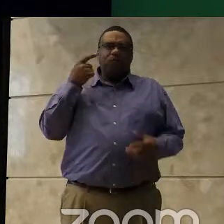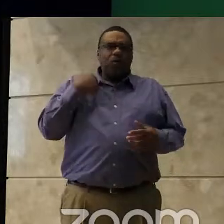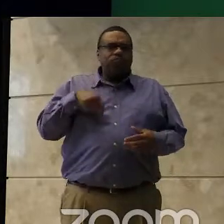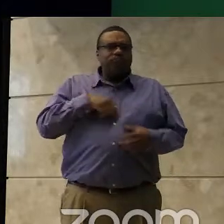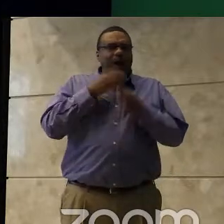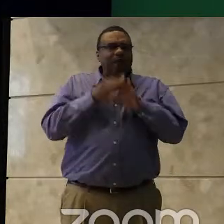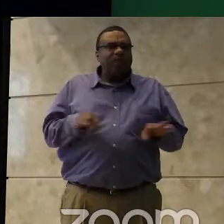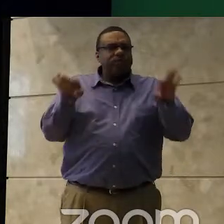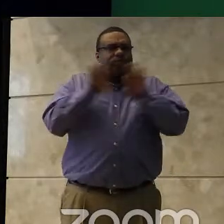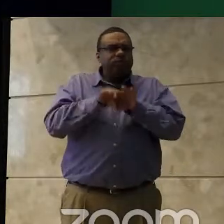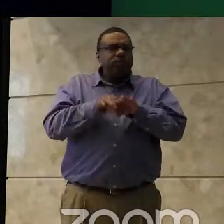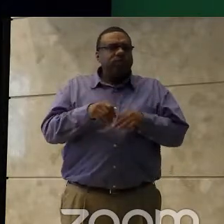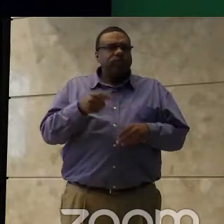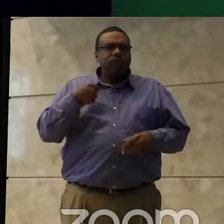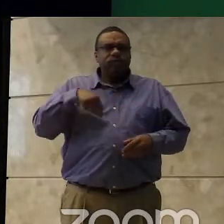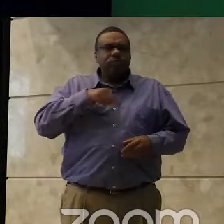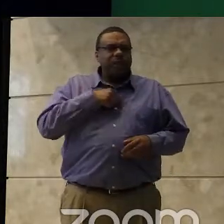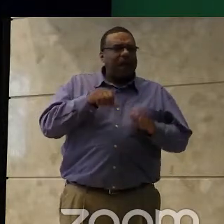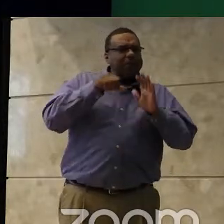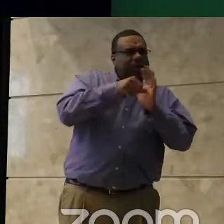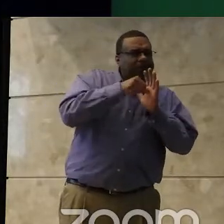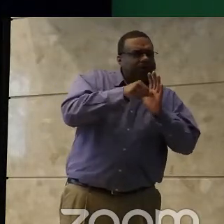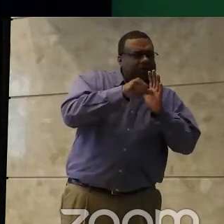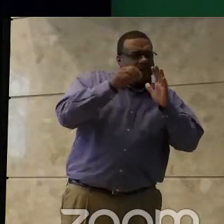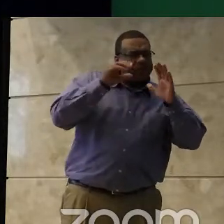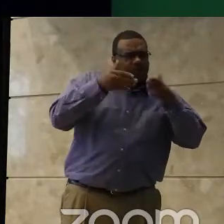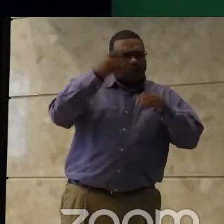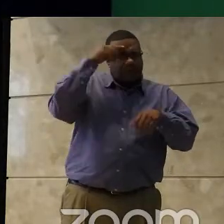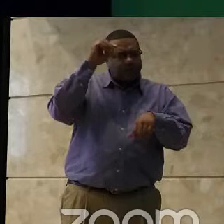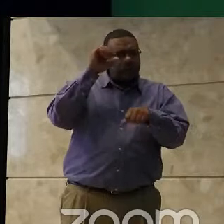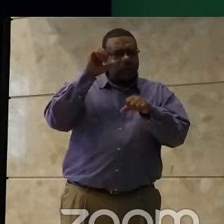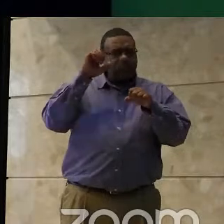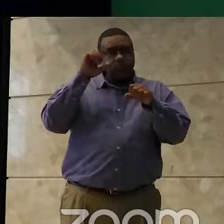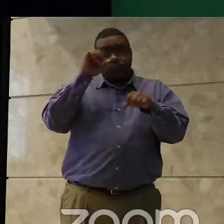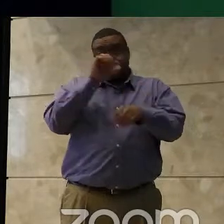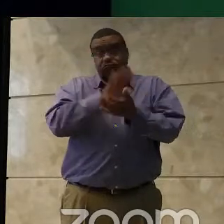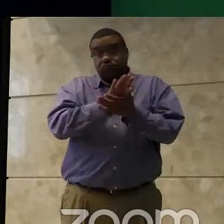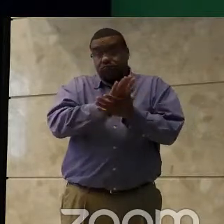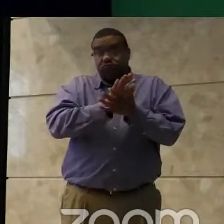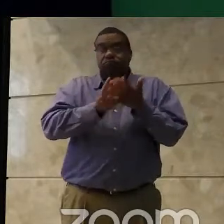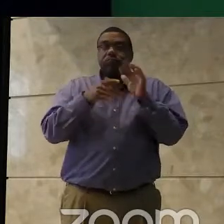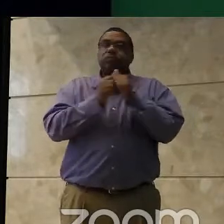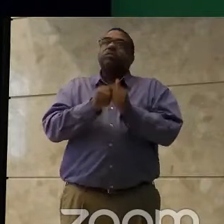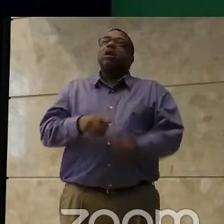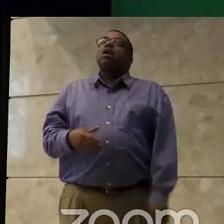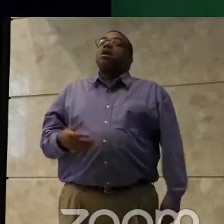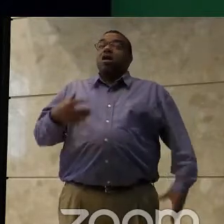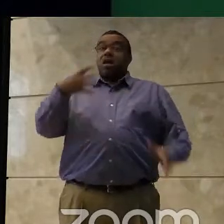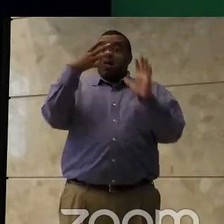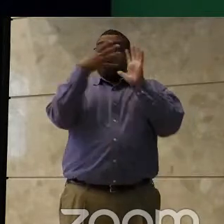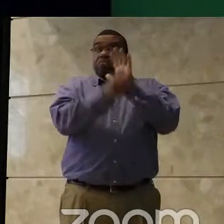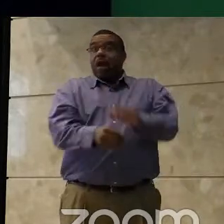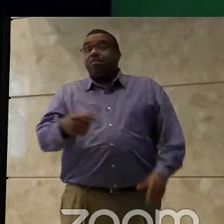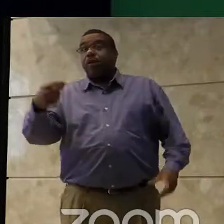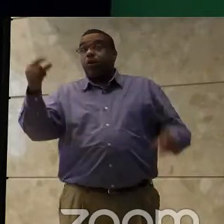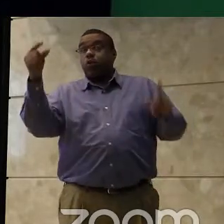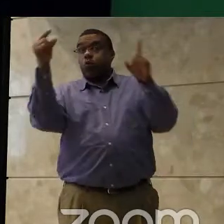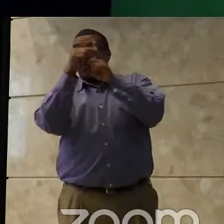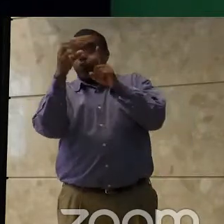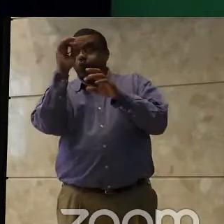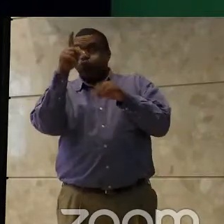and our emphasis on academics. So I want you to repeat after me, but I want you to say it like you really mean it. So repeat after